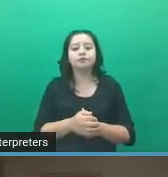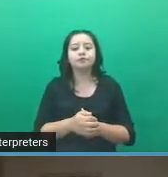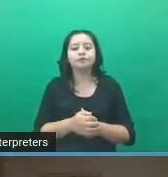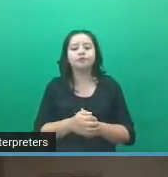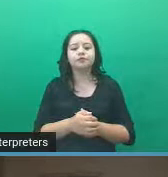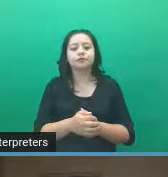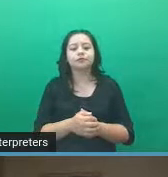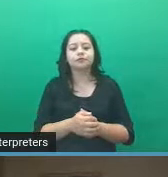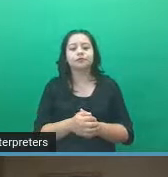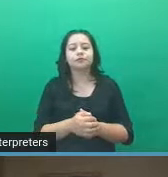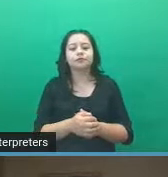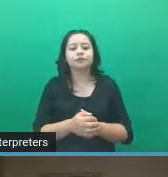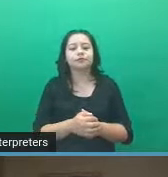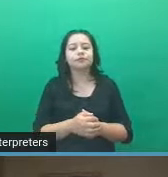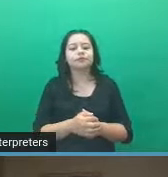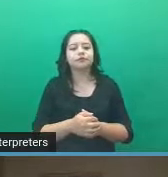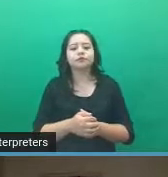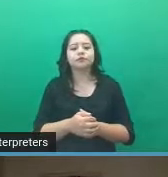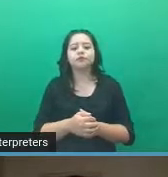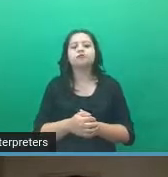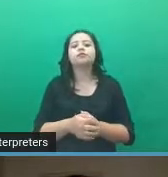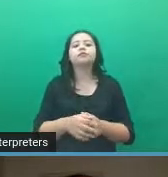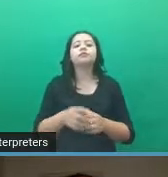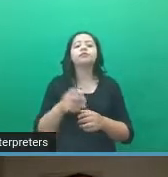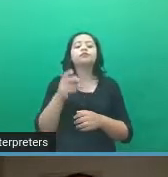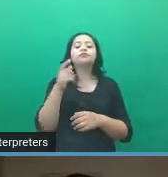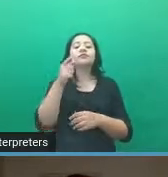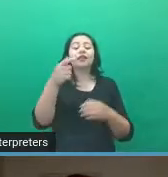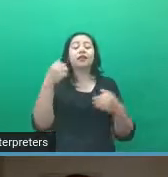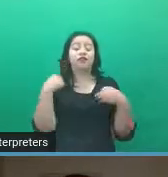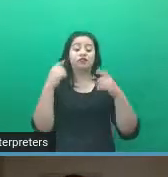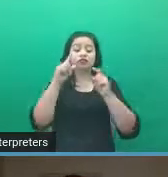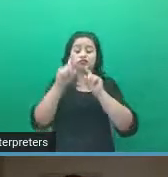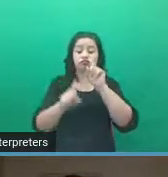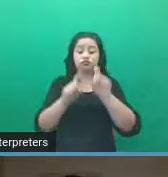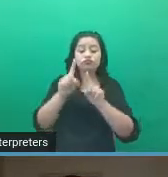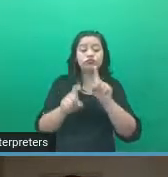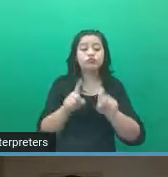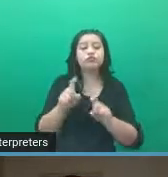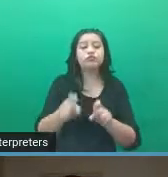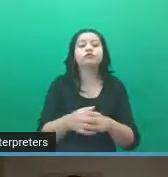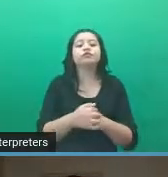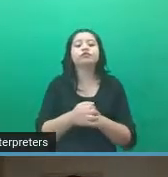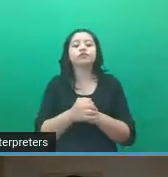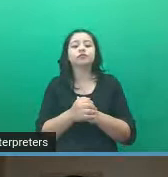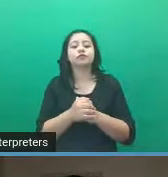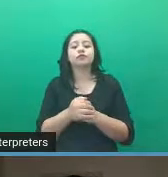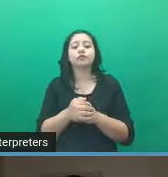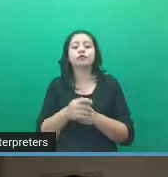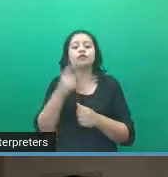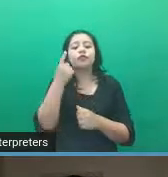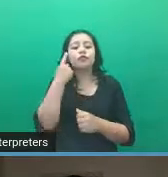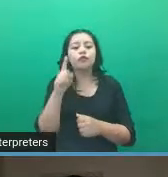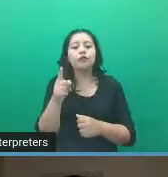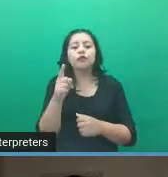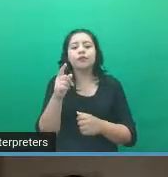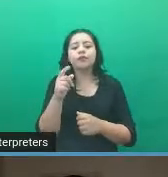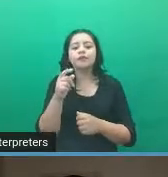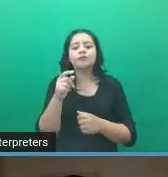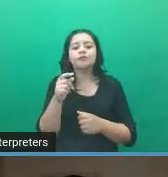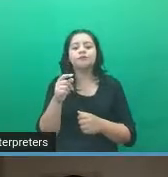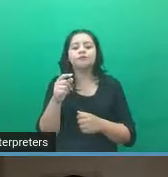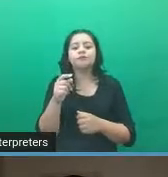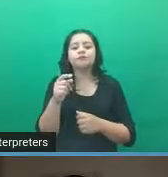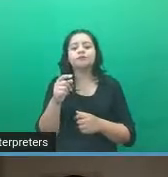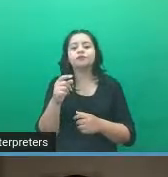manipulation options. They state that while products such as Alchemer can import questions from pre-formatted Microsoft Word documents, and many packages